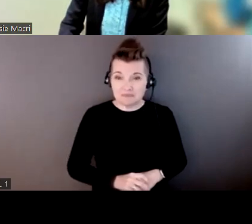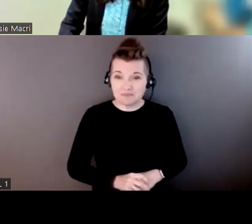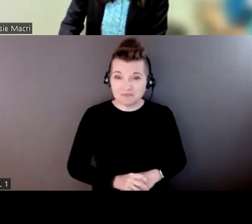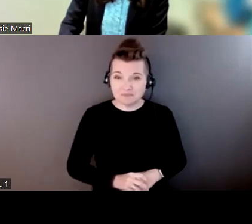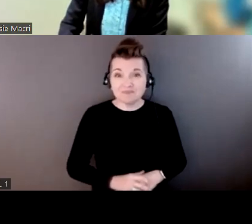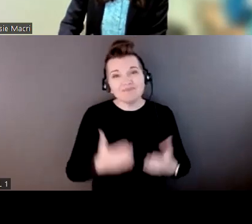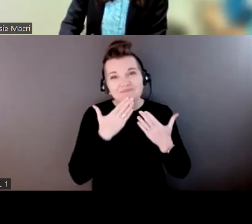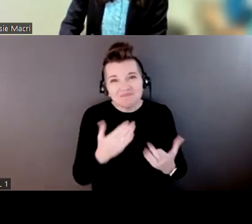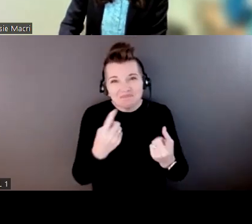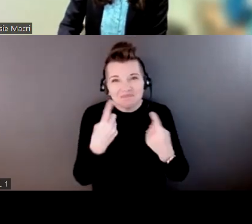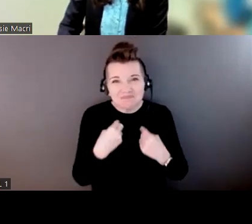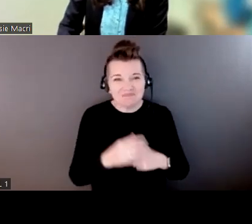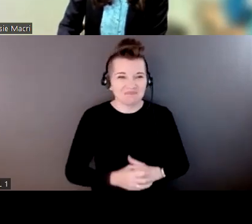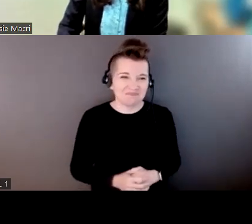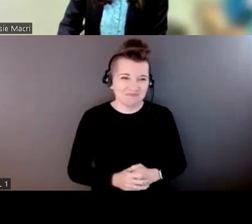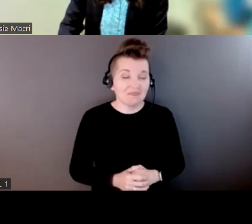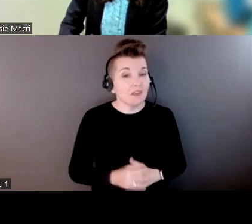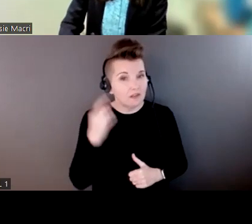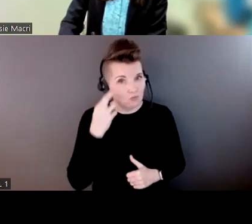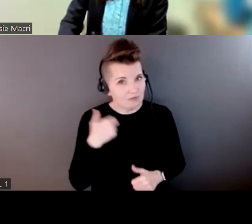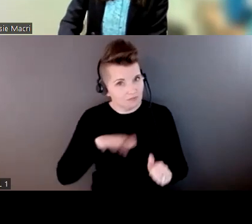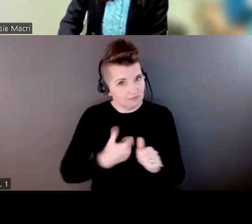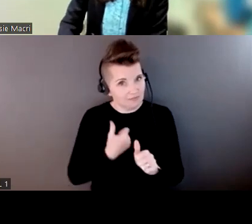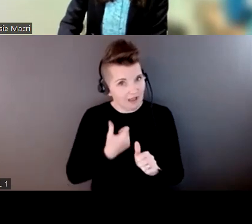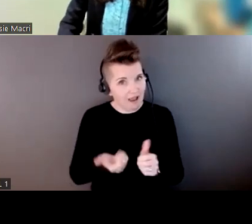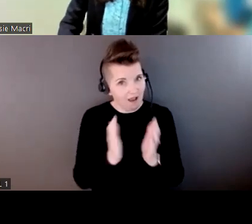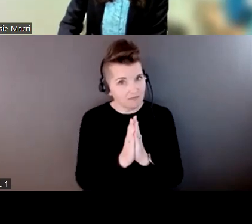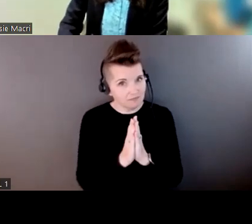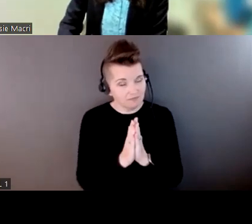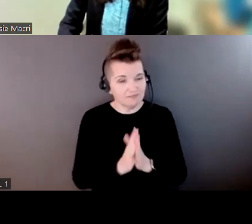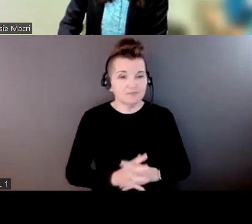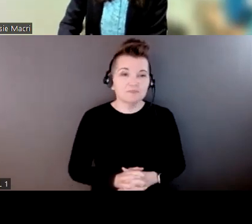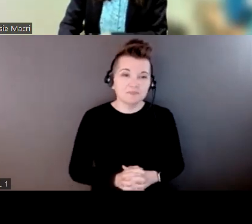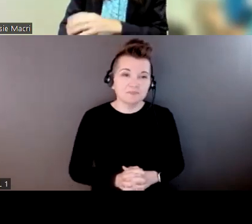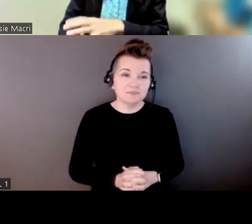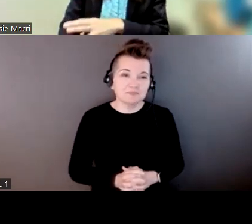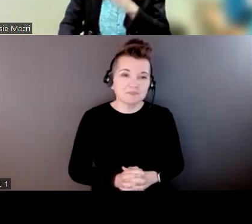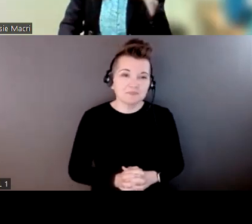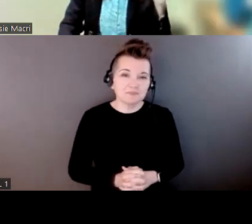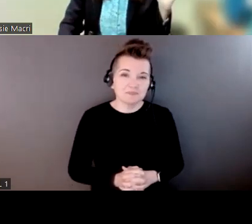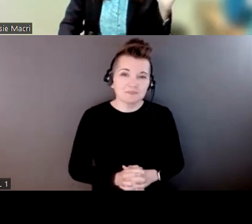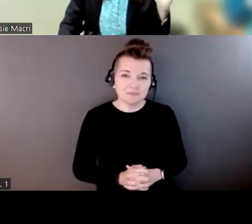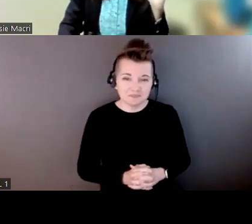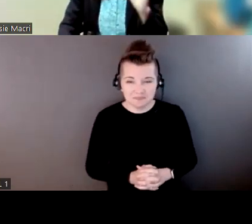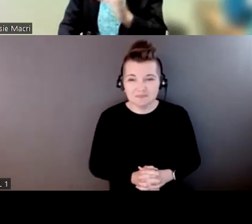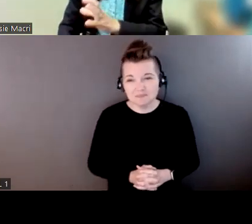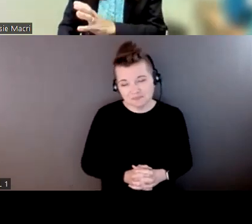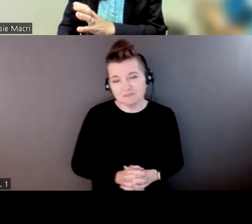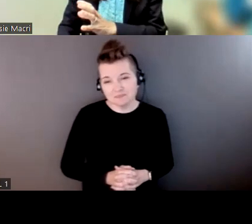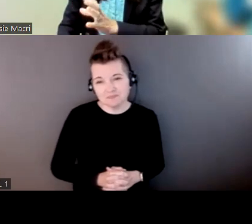Thanks for doing that. And I am going somewhere with this because what we want to encourage as well as a way to